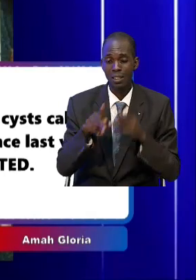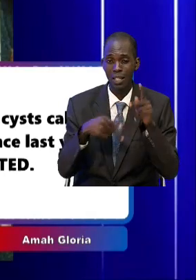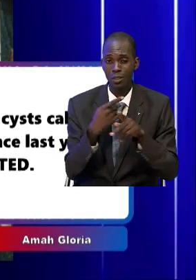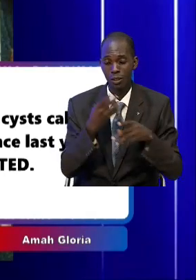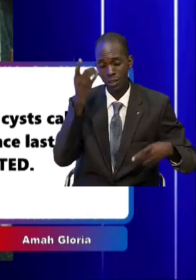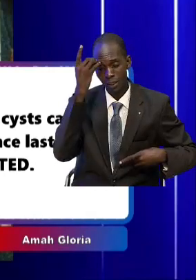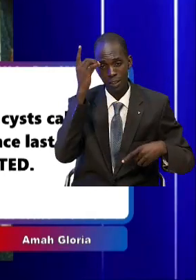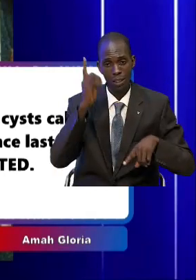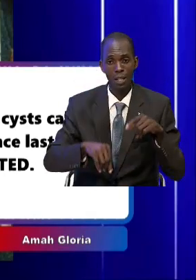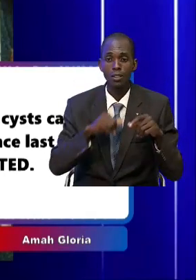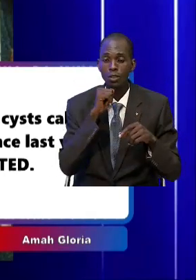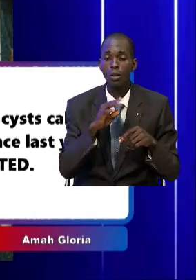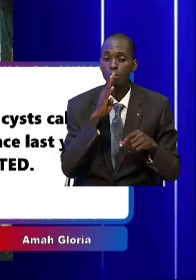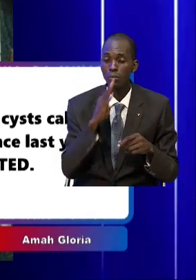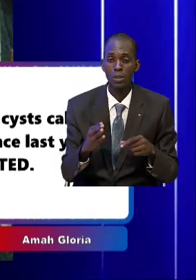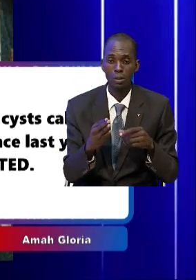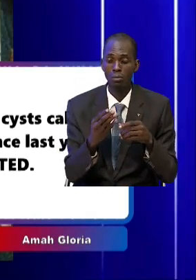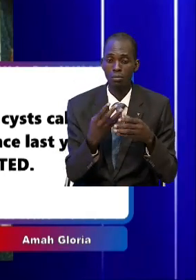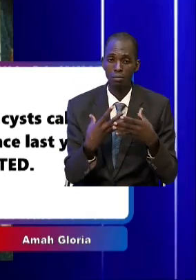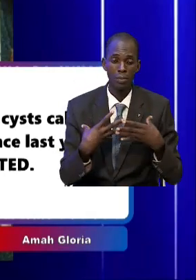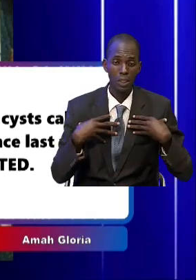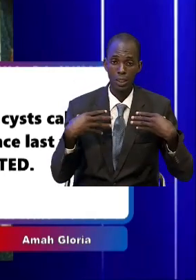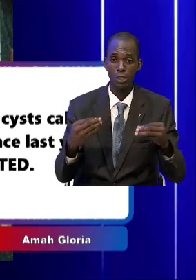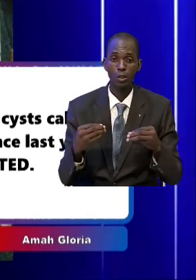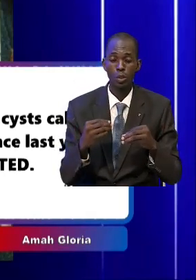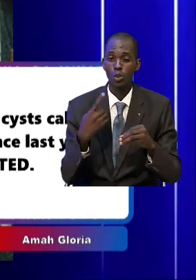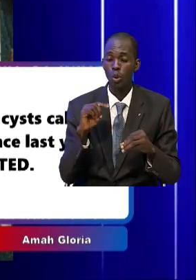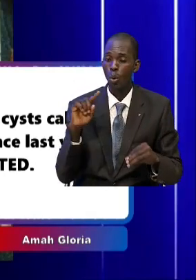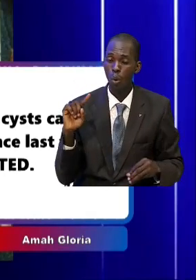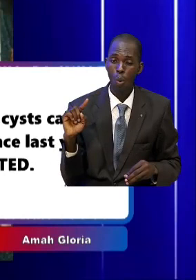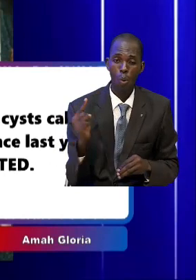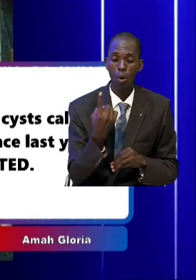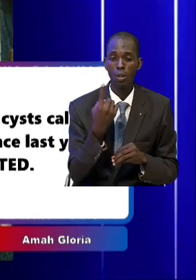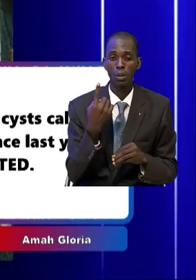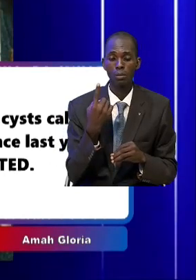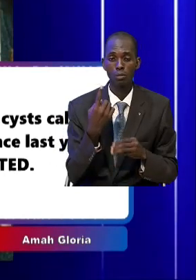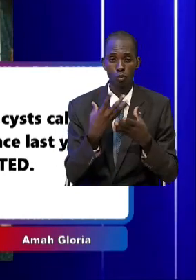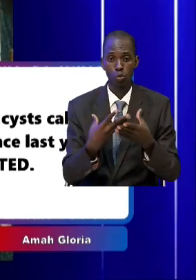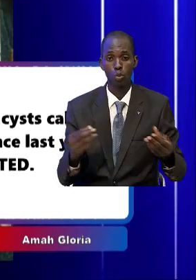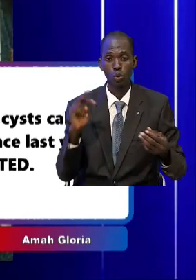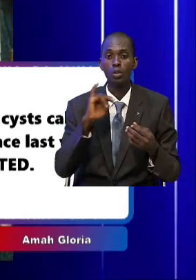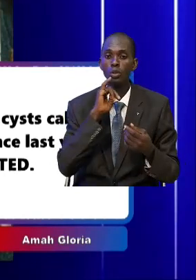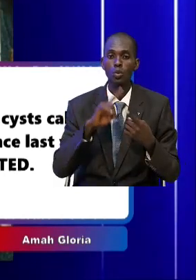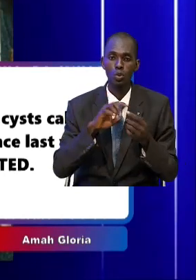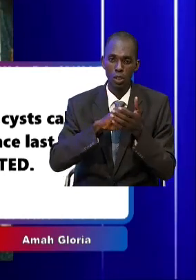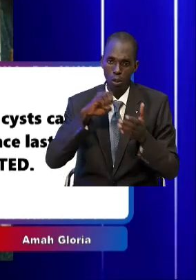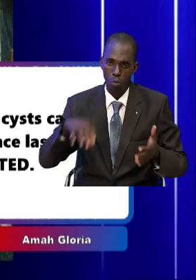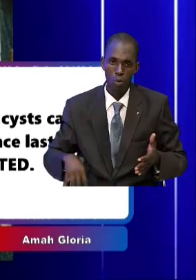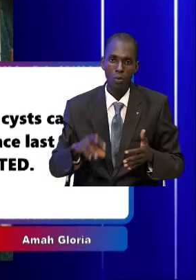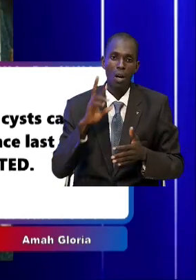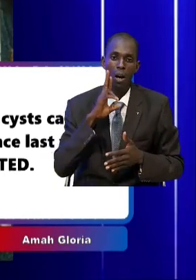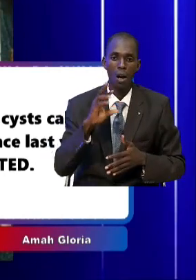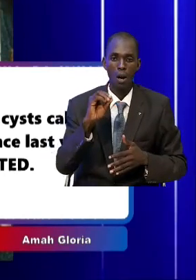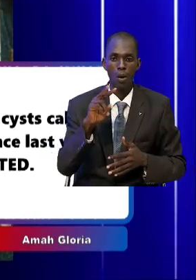and the only solution is that they will have to remove the ovaries and uterus. But